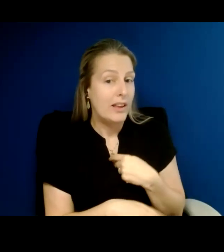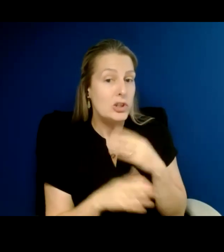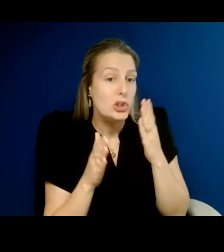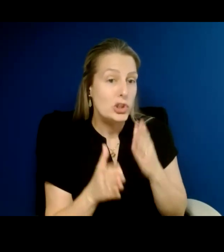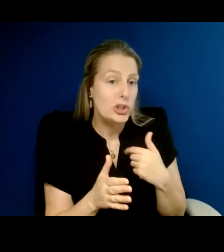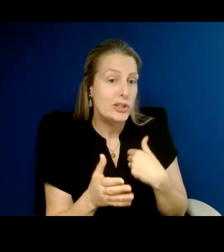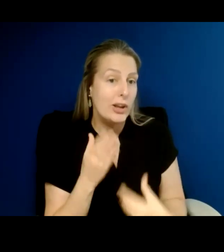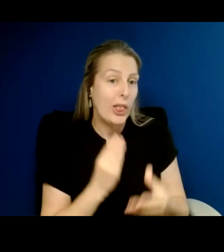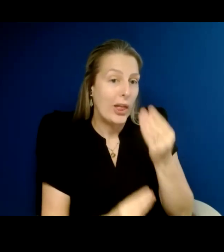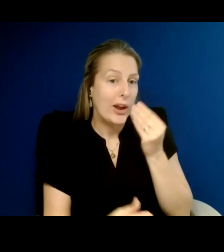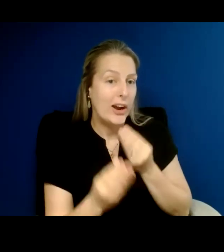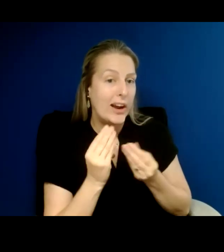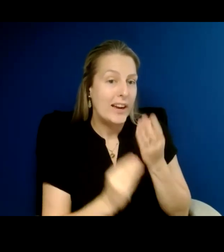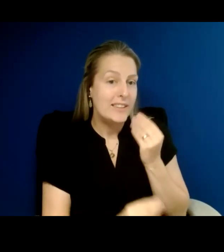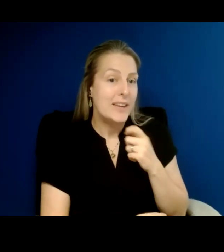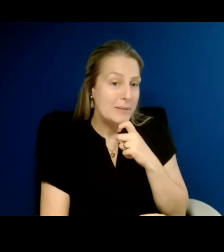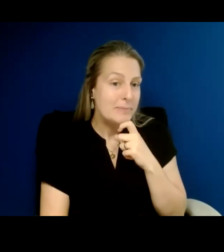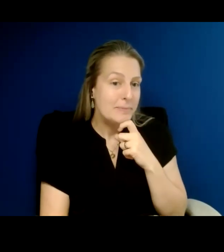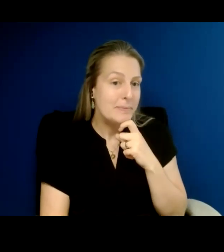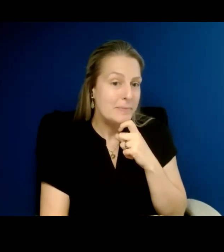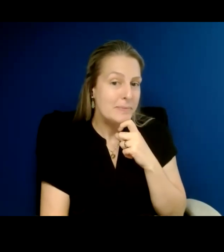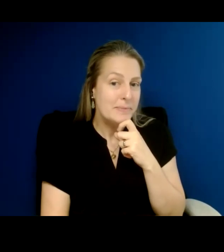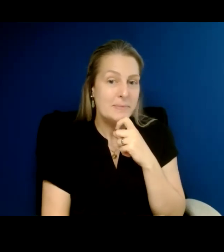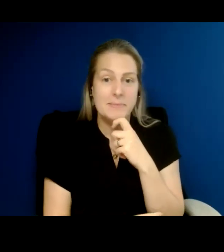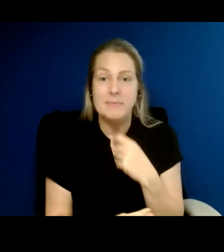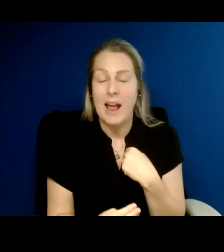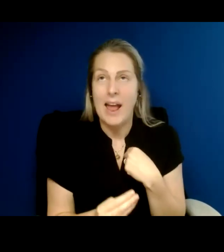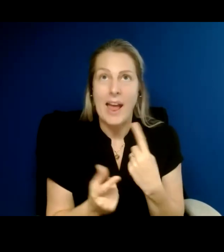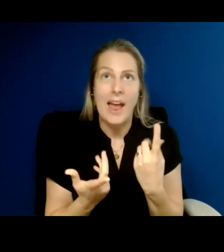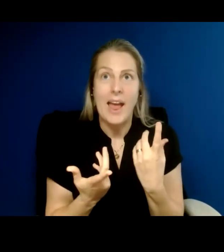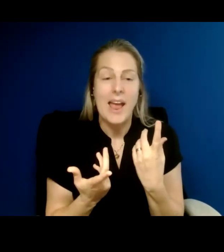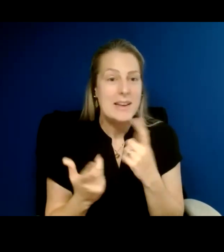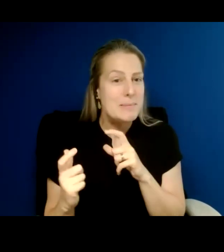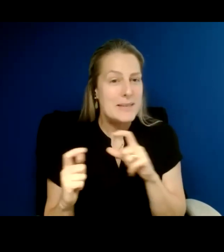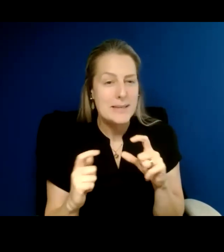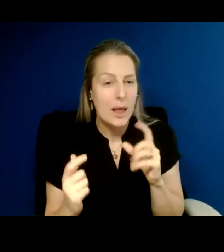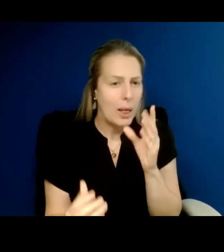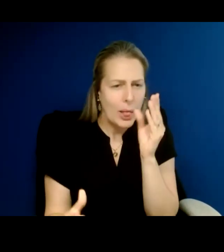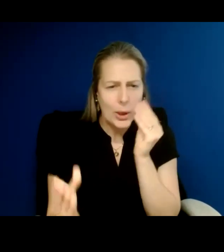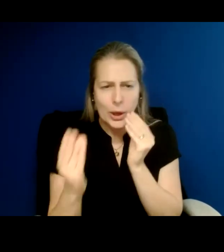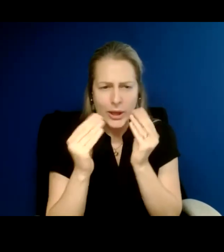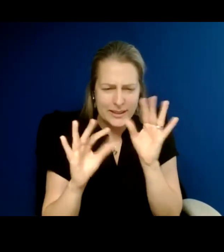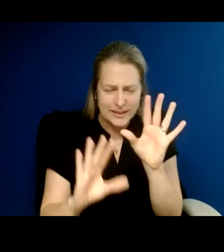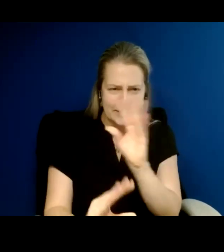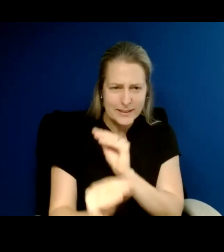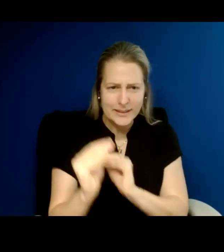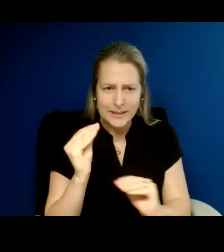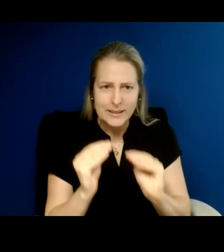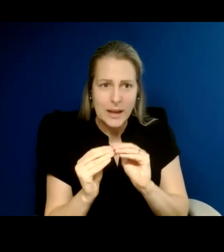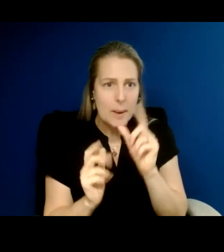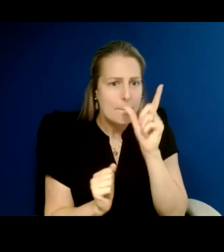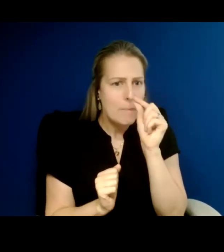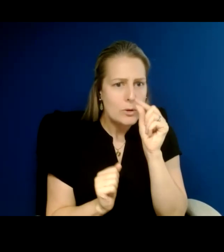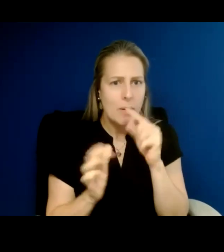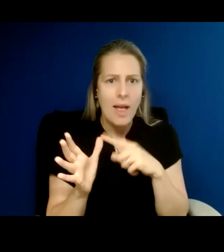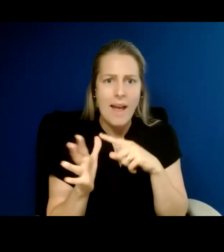you. I am still learning about the possibilities of AI. I haven't used it at